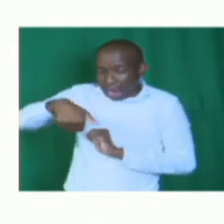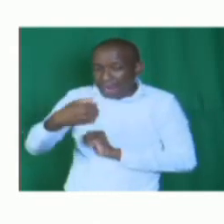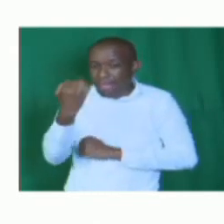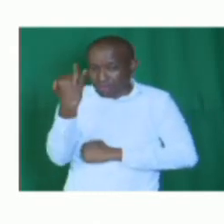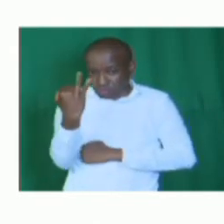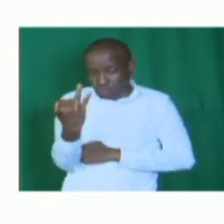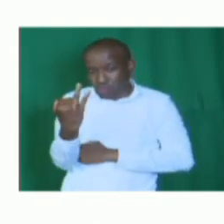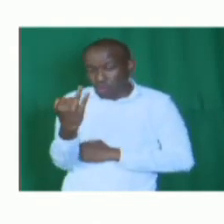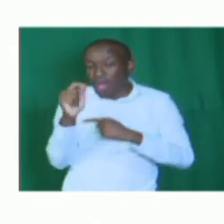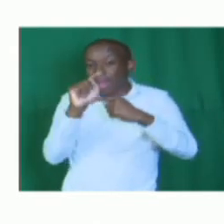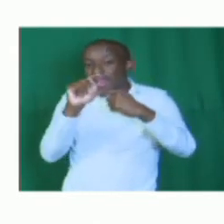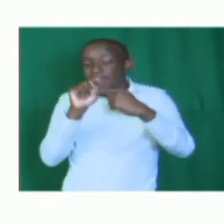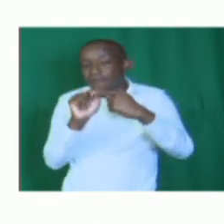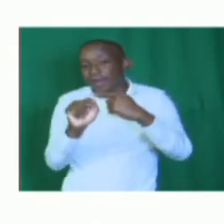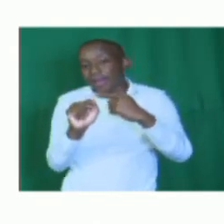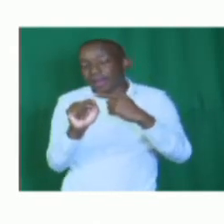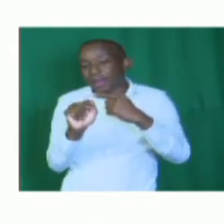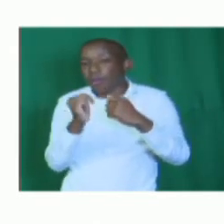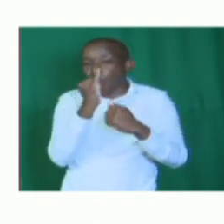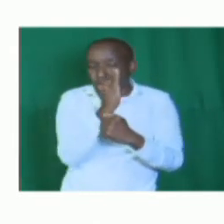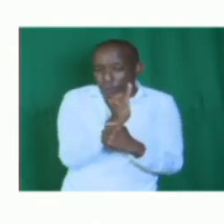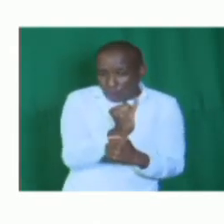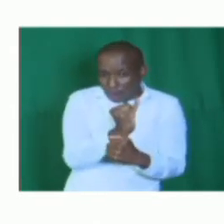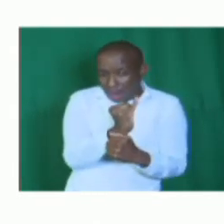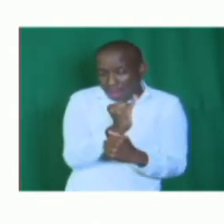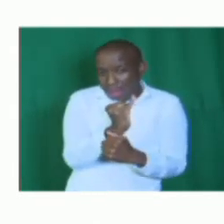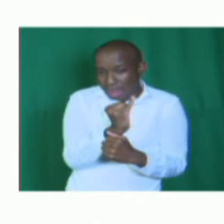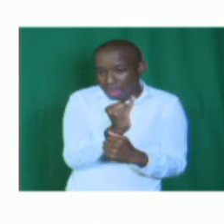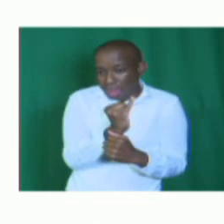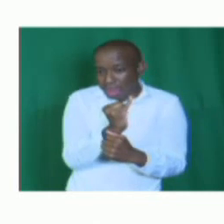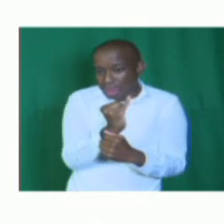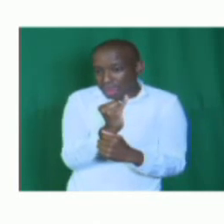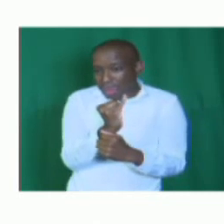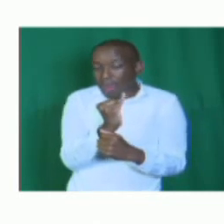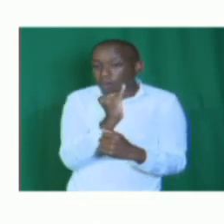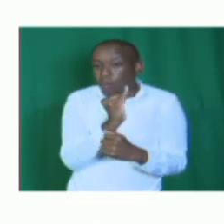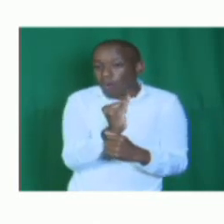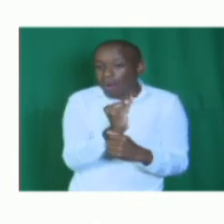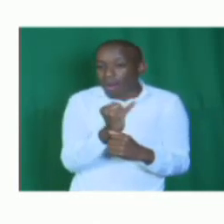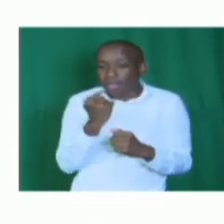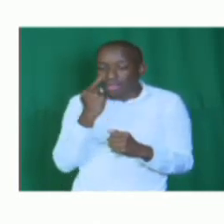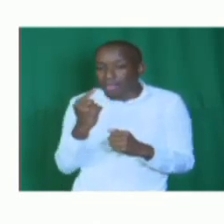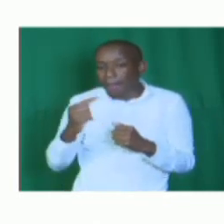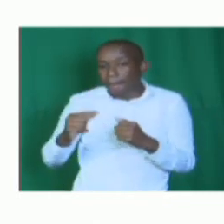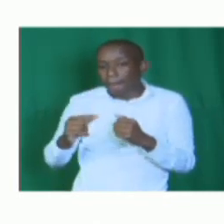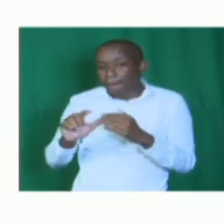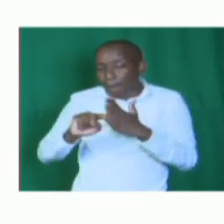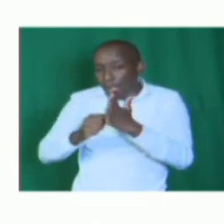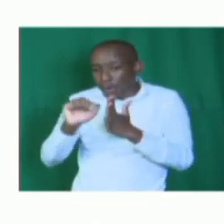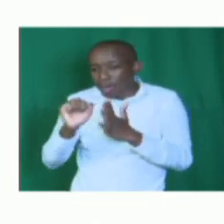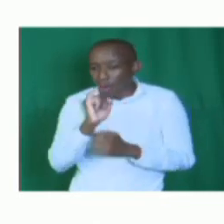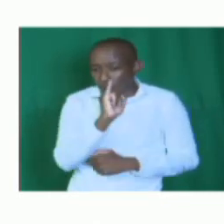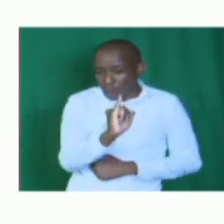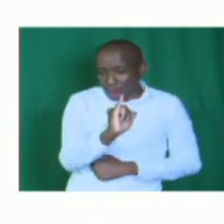2 divided by 1, which comes from this one, this point here,